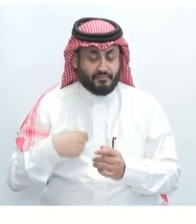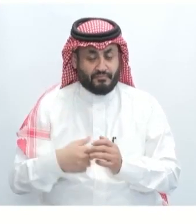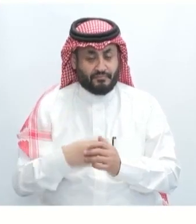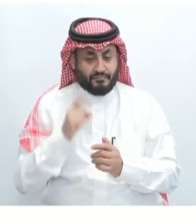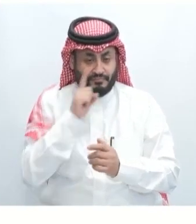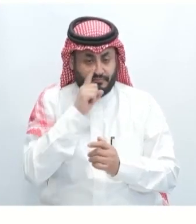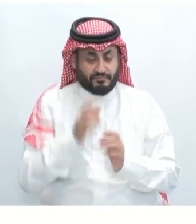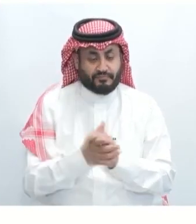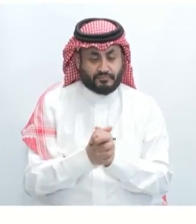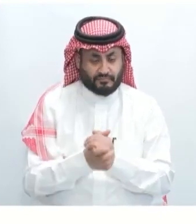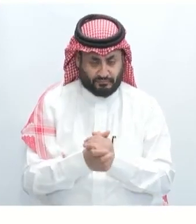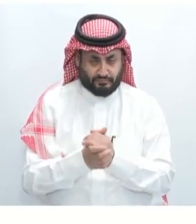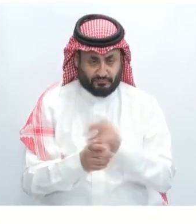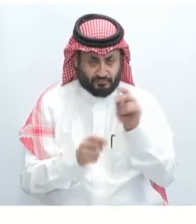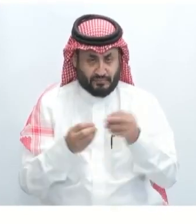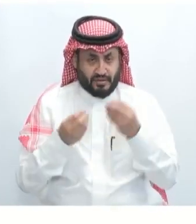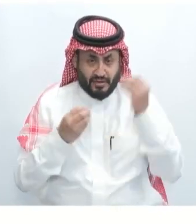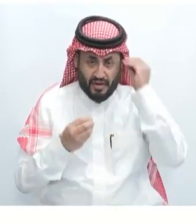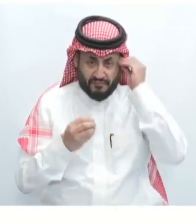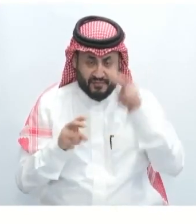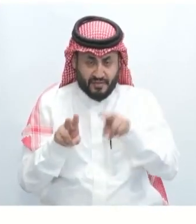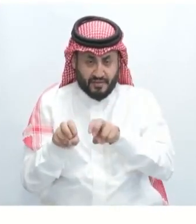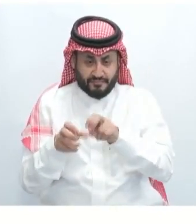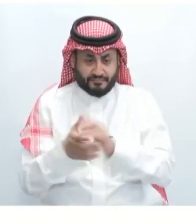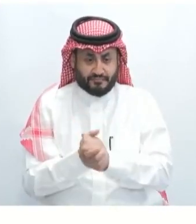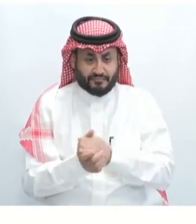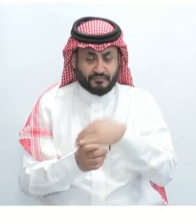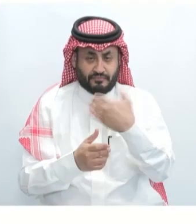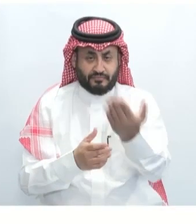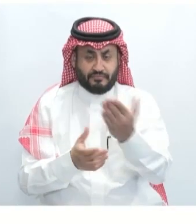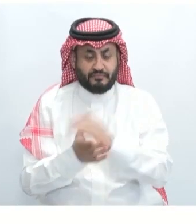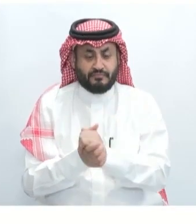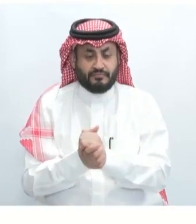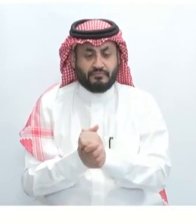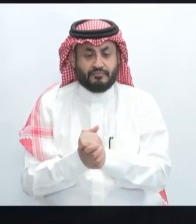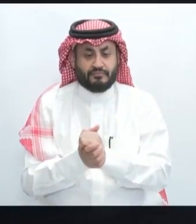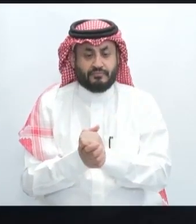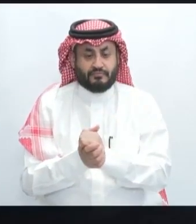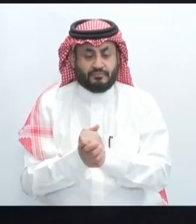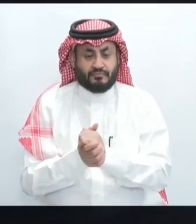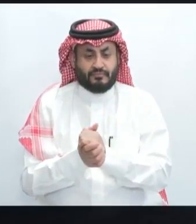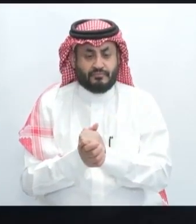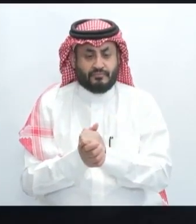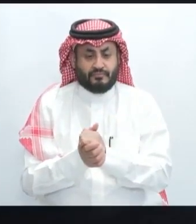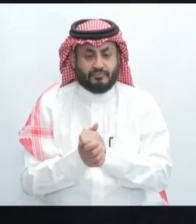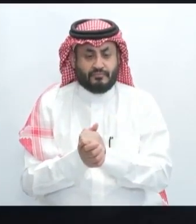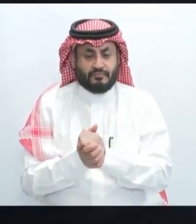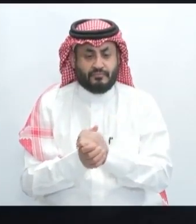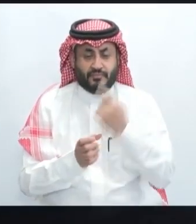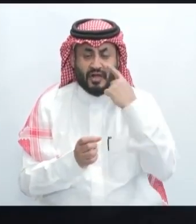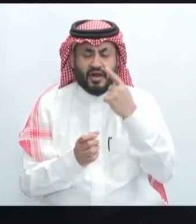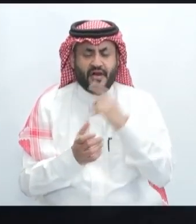Identify and talk about animals. Okay, so let's start. So, we have some pencils here.